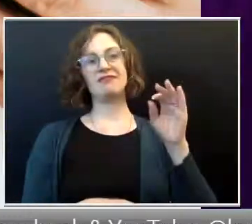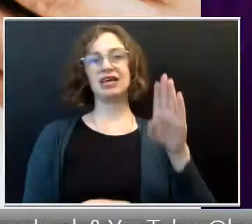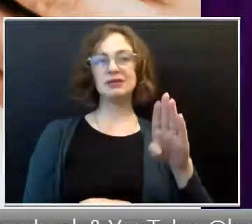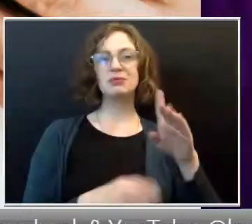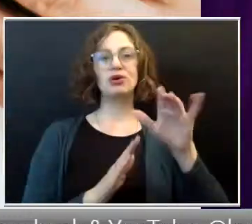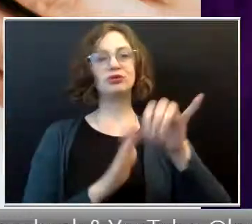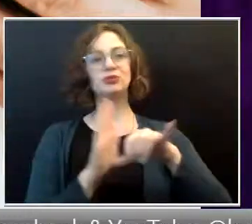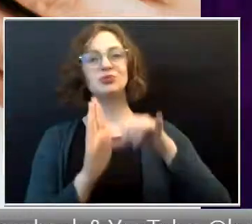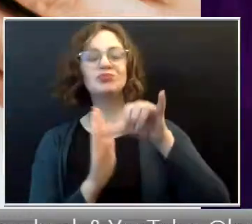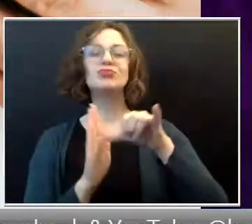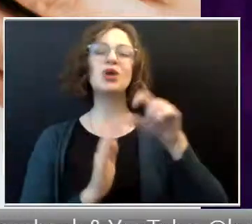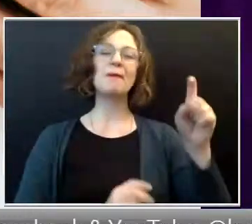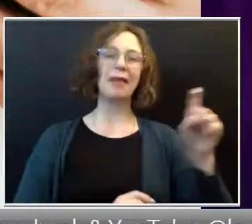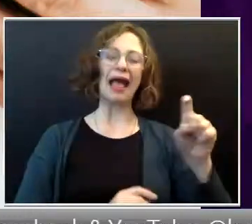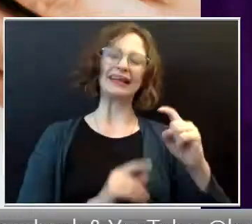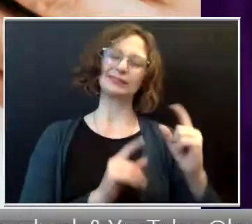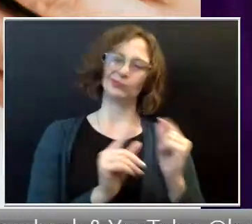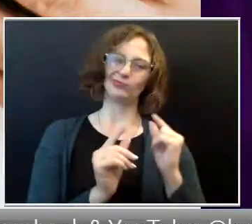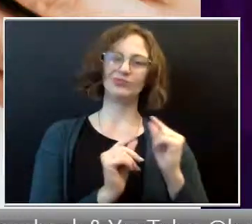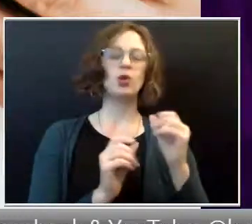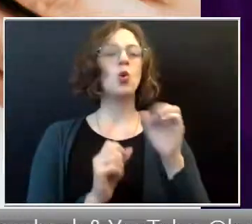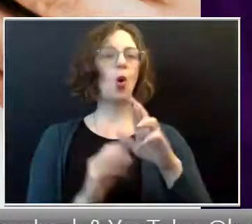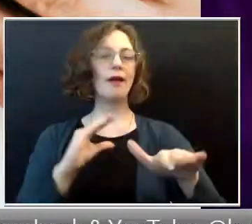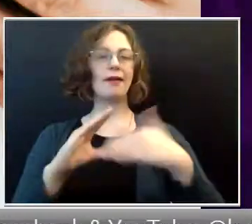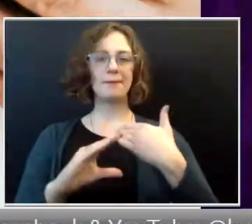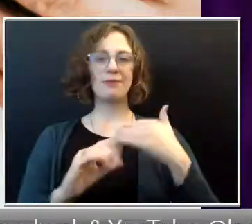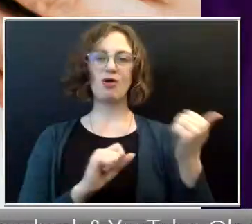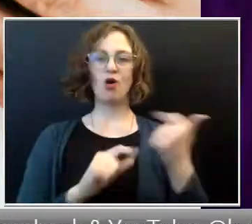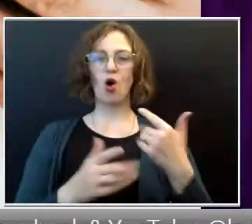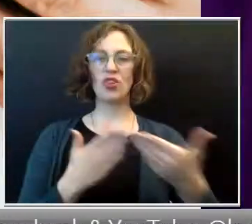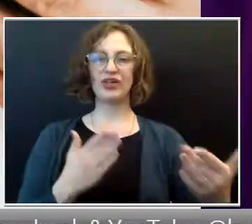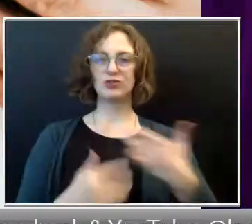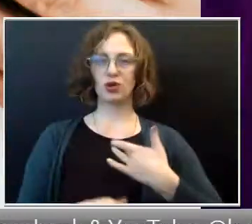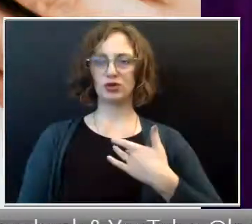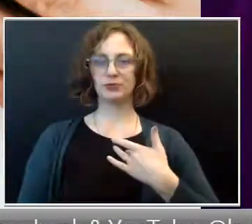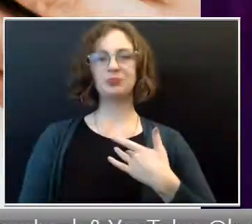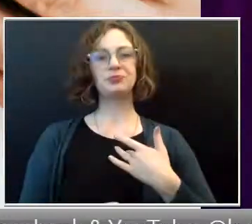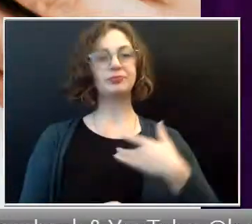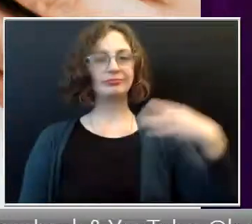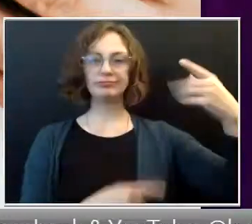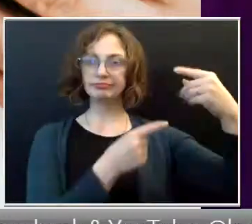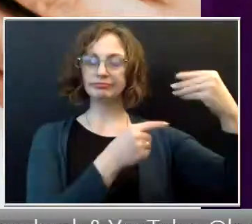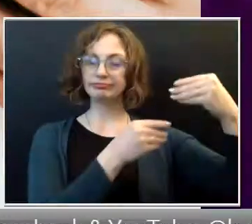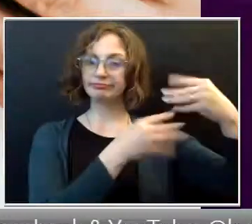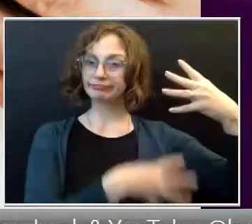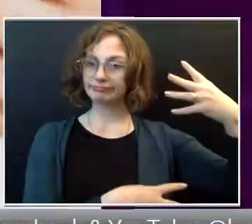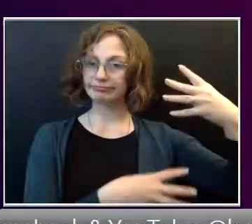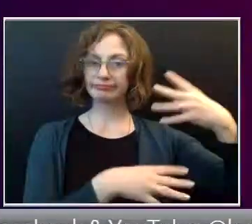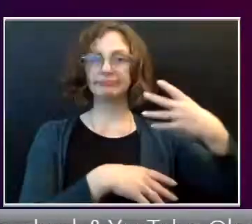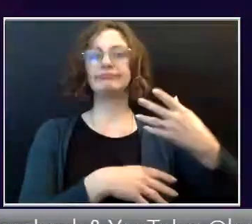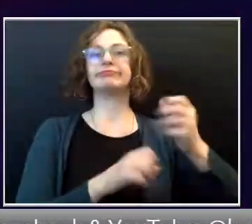send them to us on the All Things Heart email. All those links are right there on your screen. And we have some that have already been